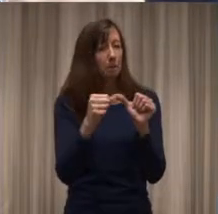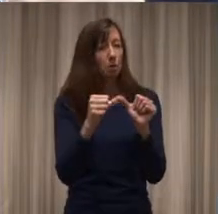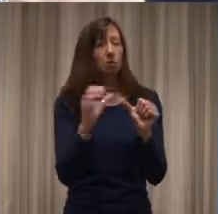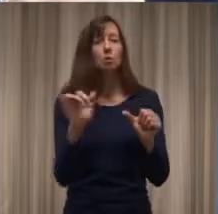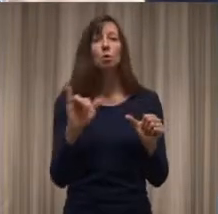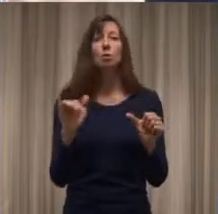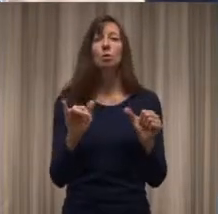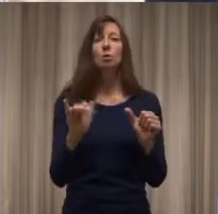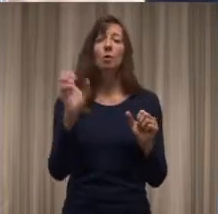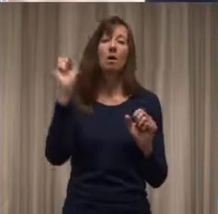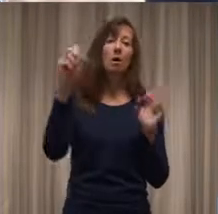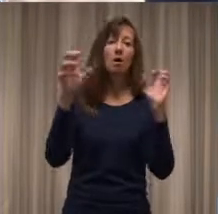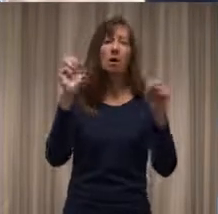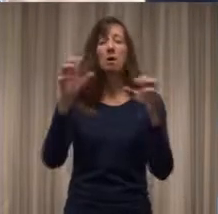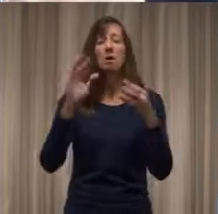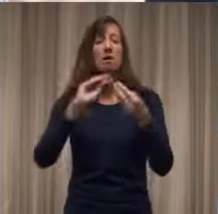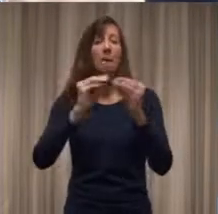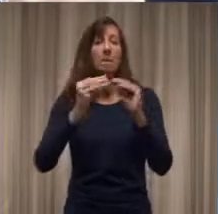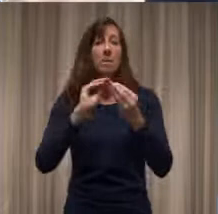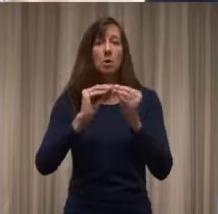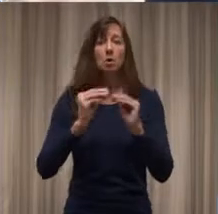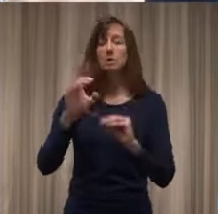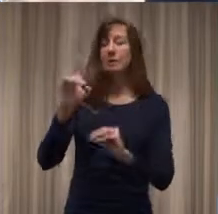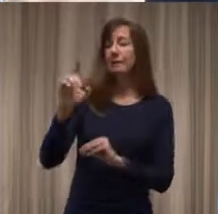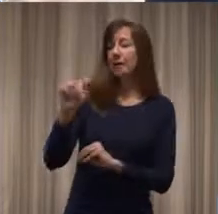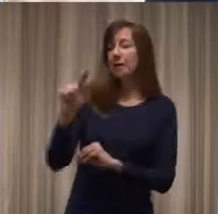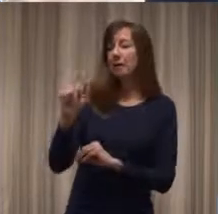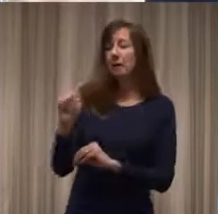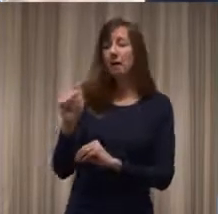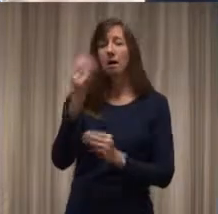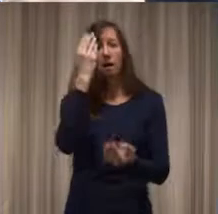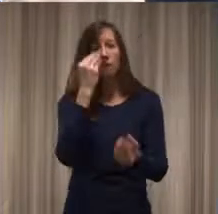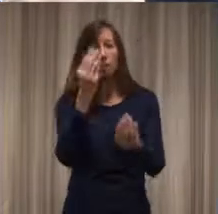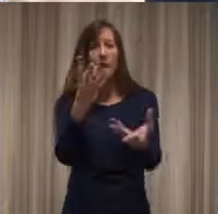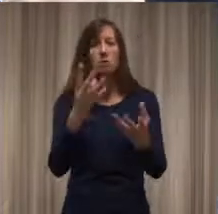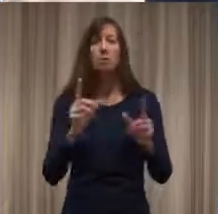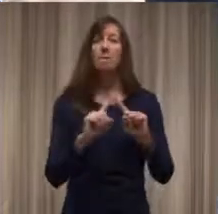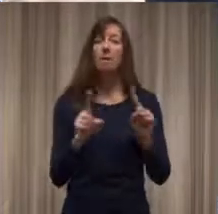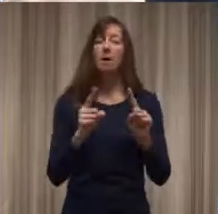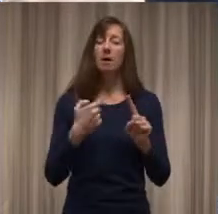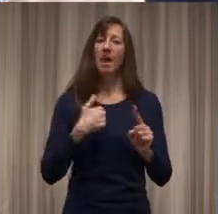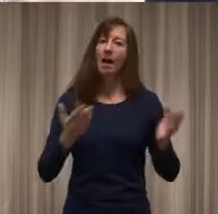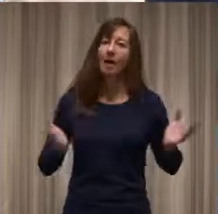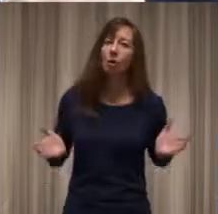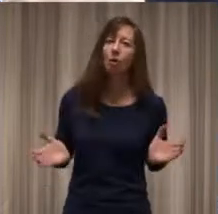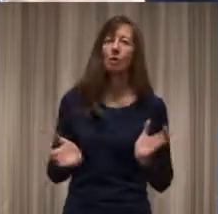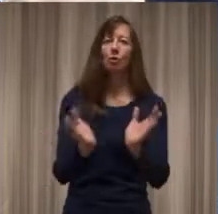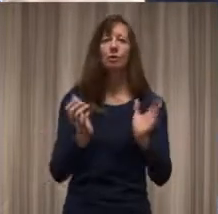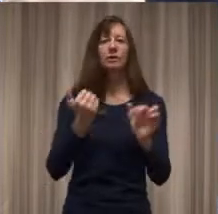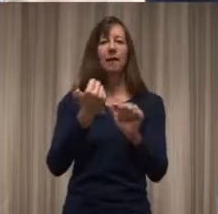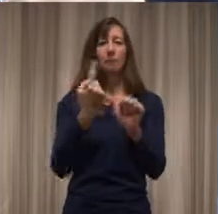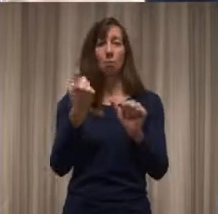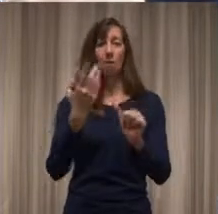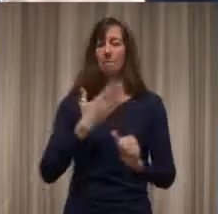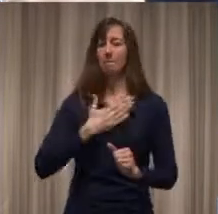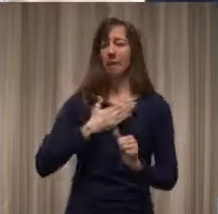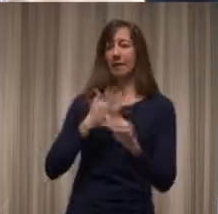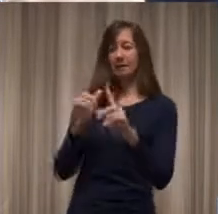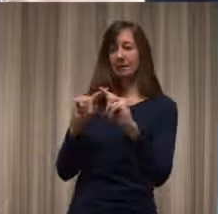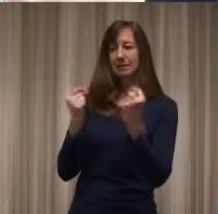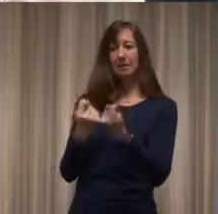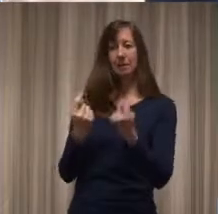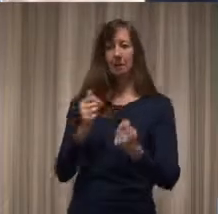figures. But I really urge all of us, and our team, my team, and I try to do this. I think about